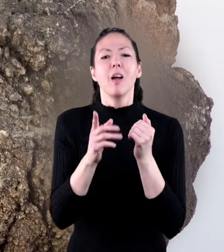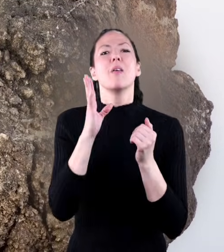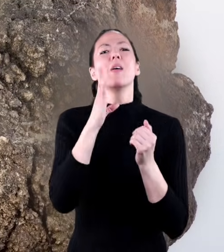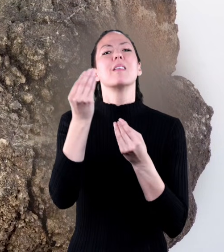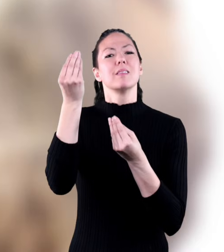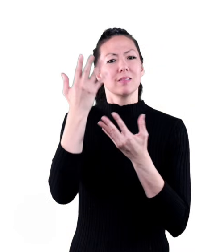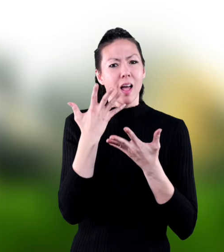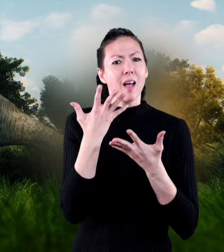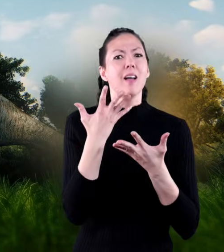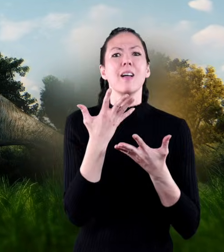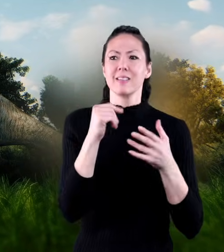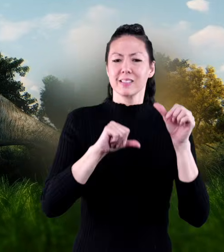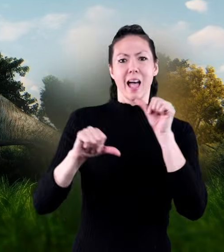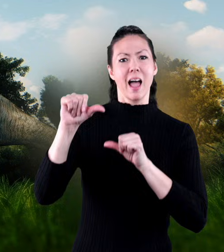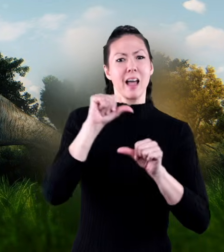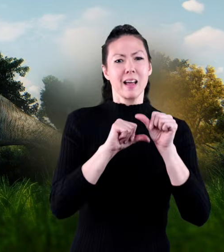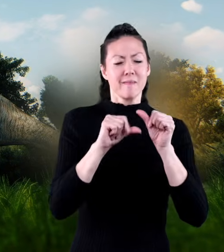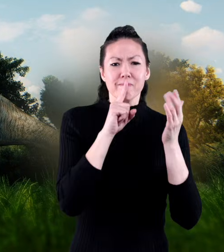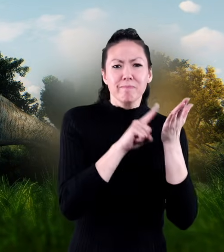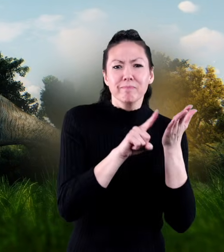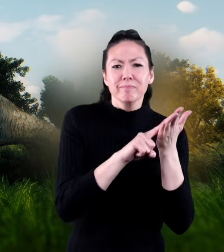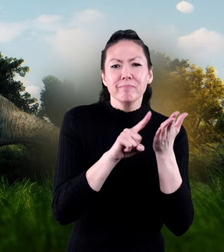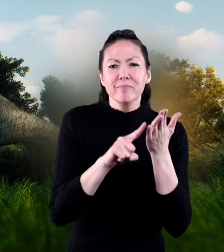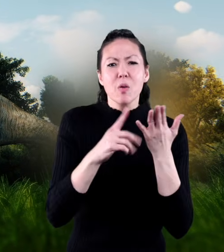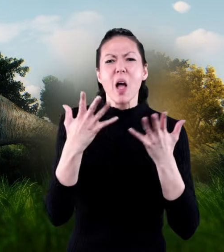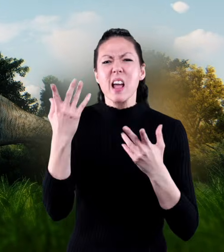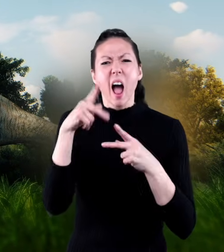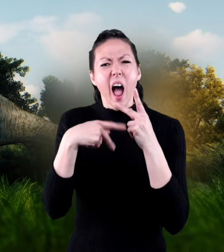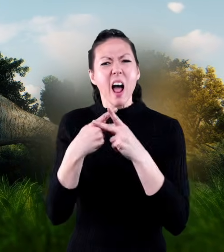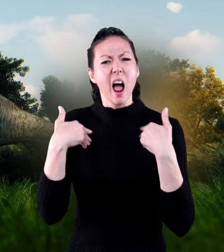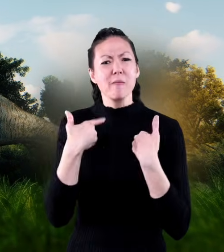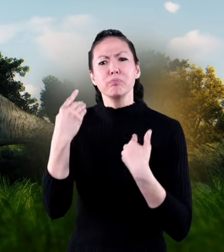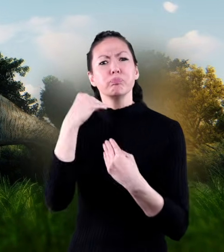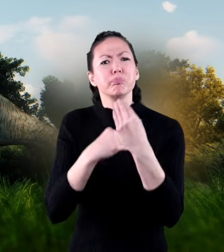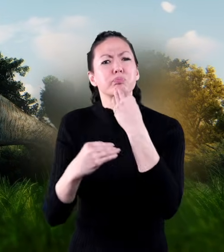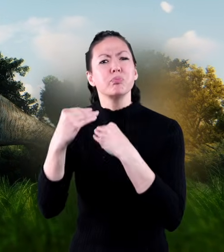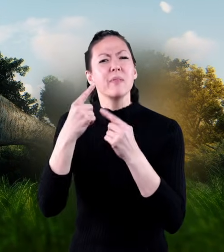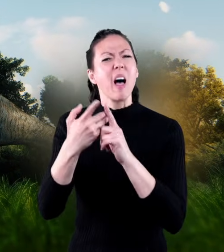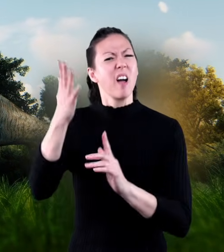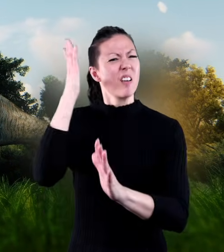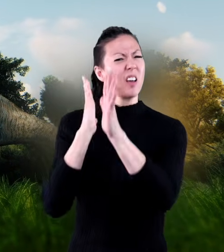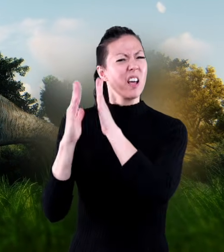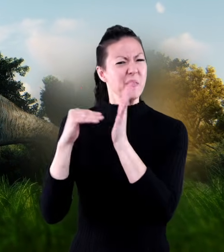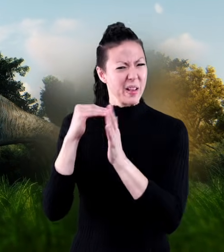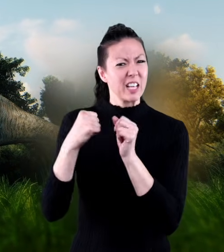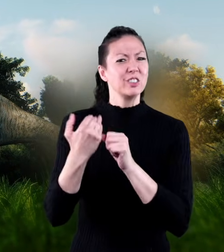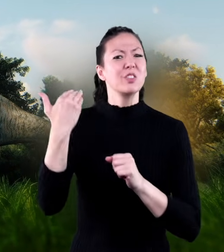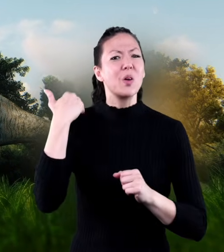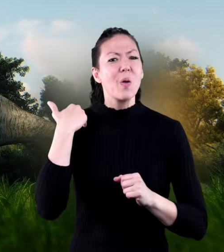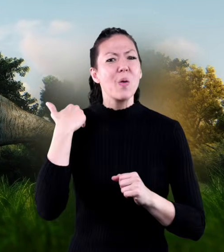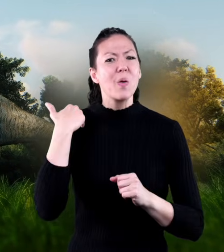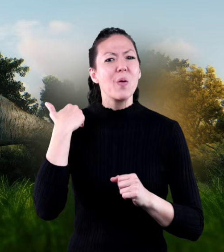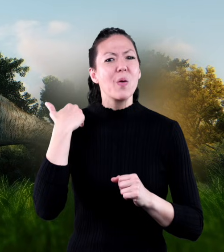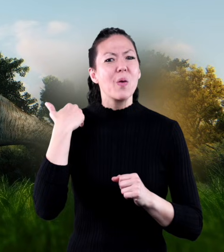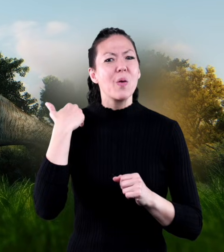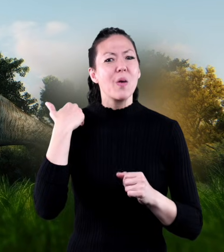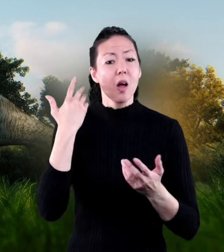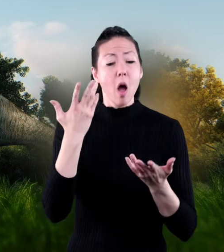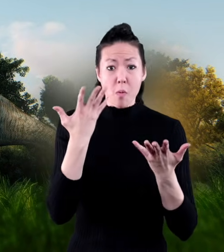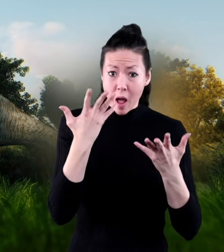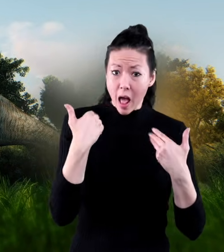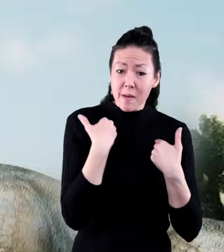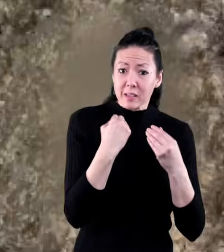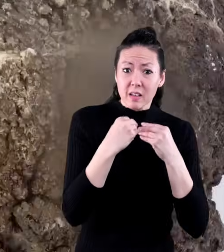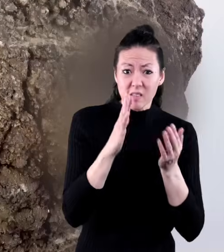can help scientists figure out what that animal ate, where it got its food from, and whether there were foods that made that